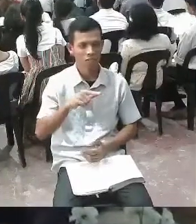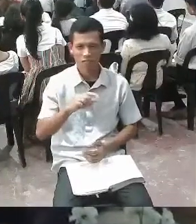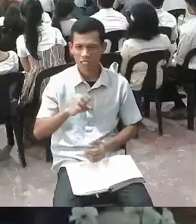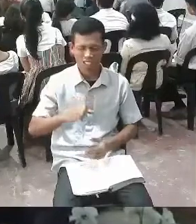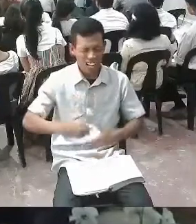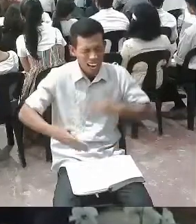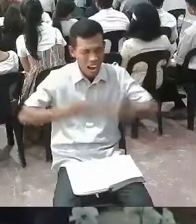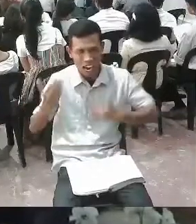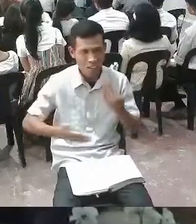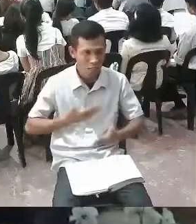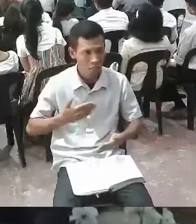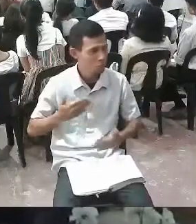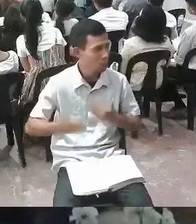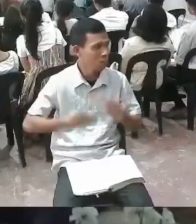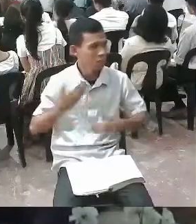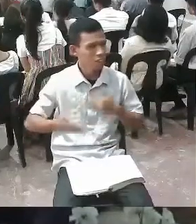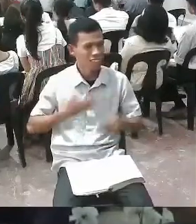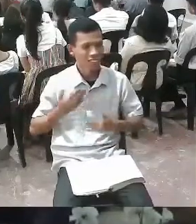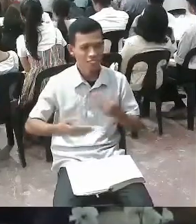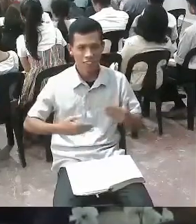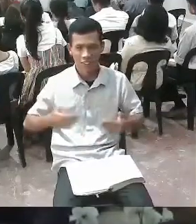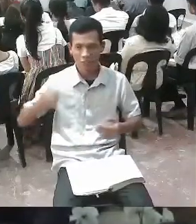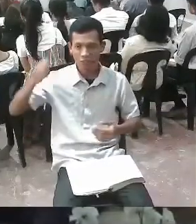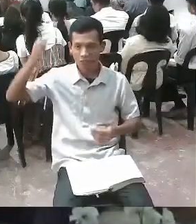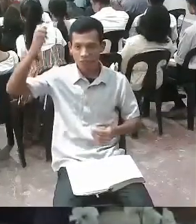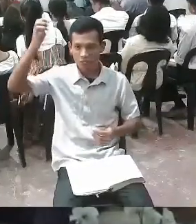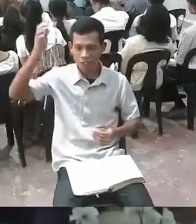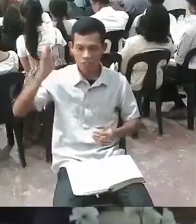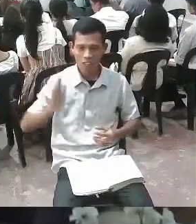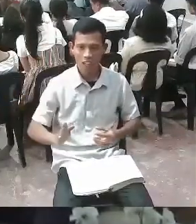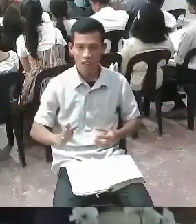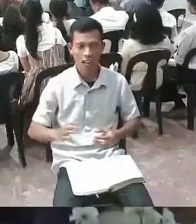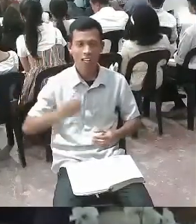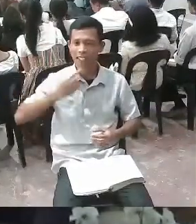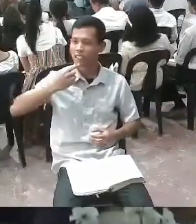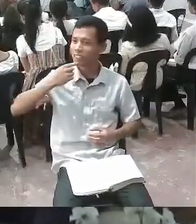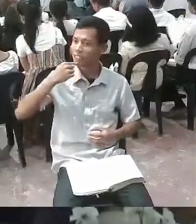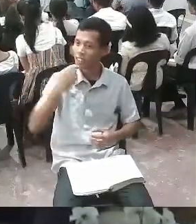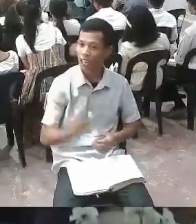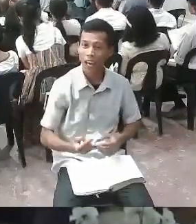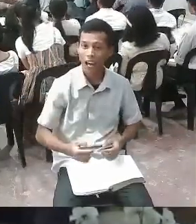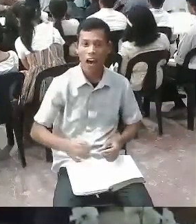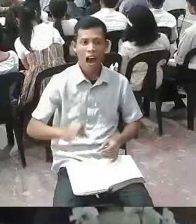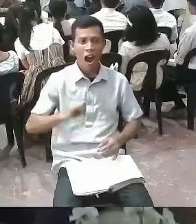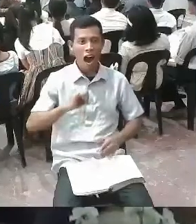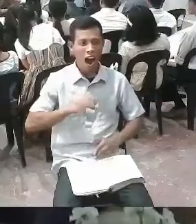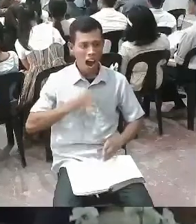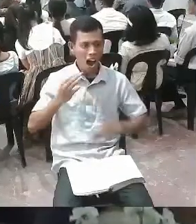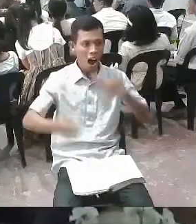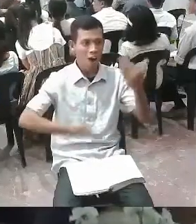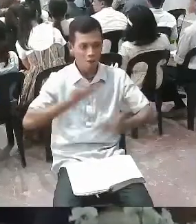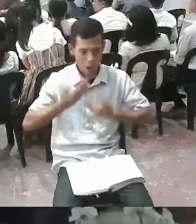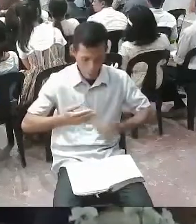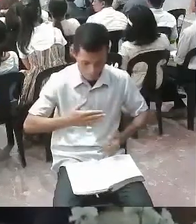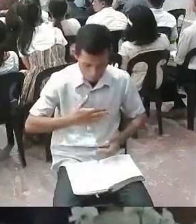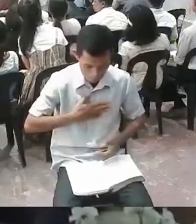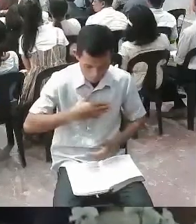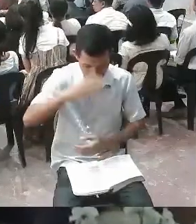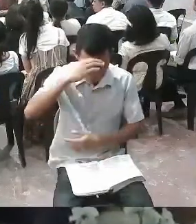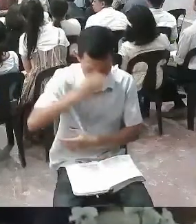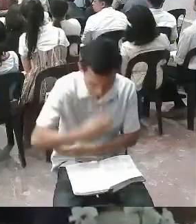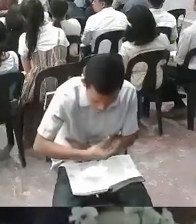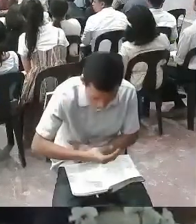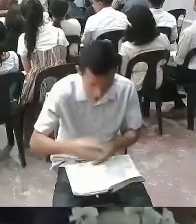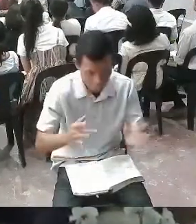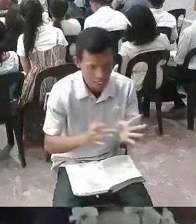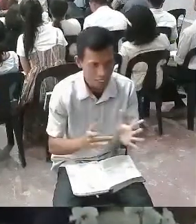God said, "I am so happy with my Son Jesus